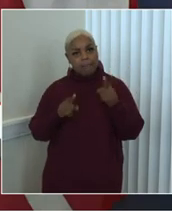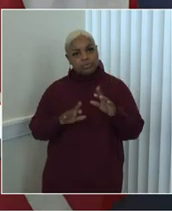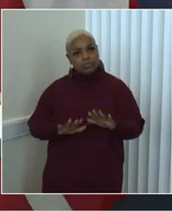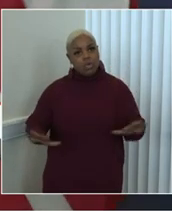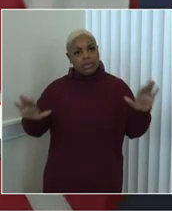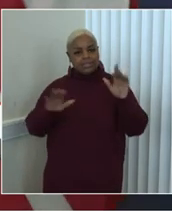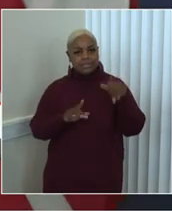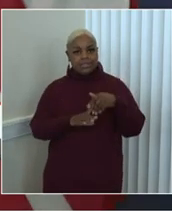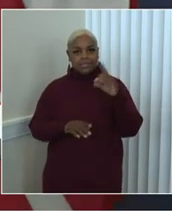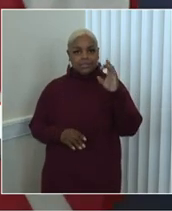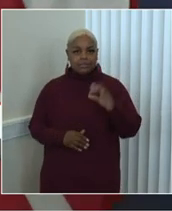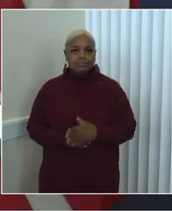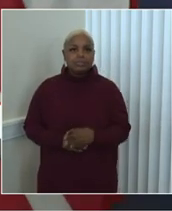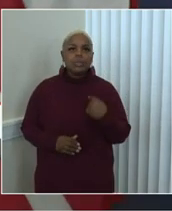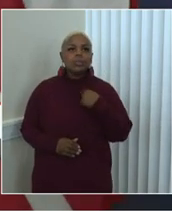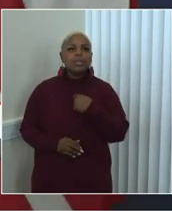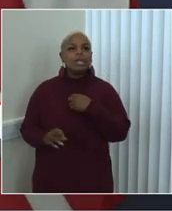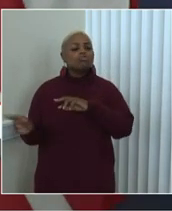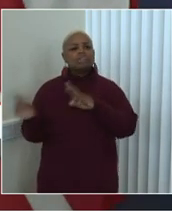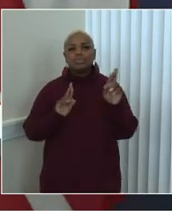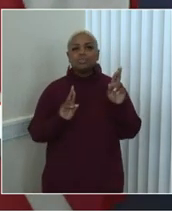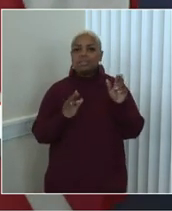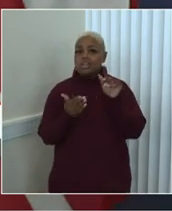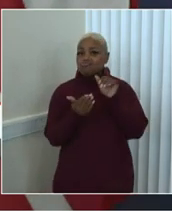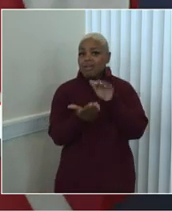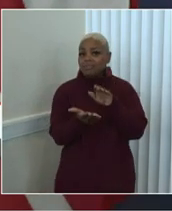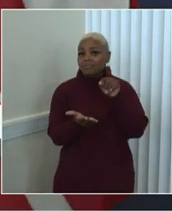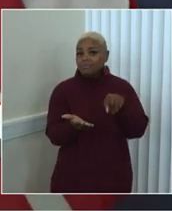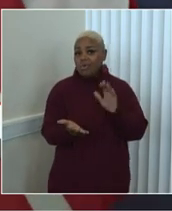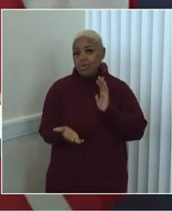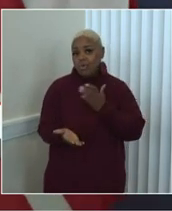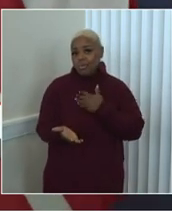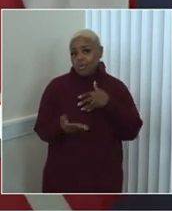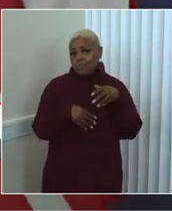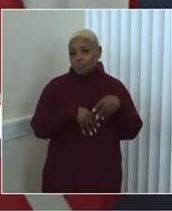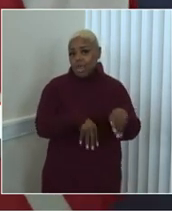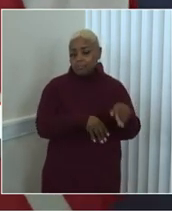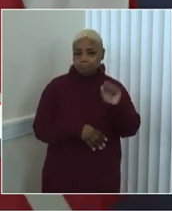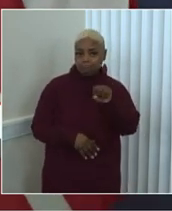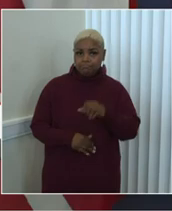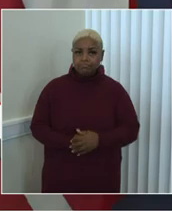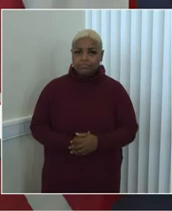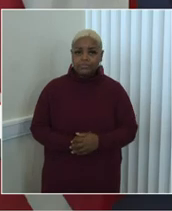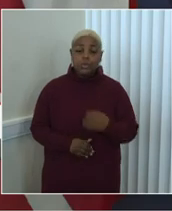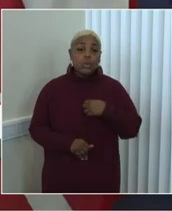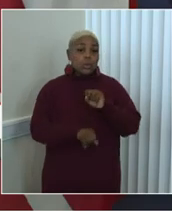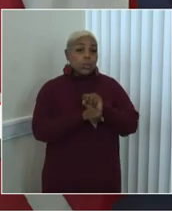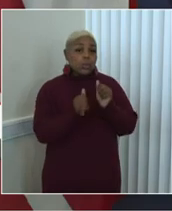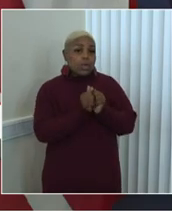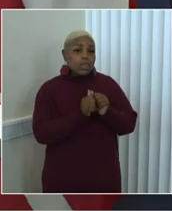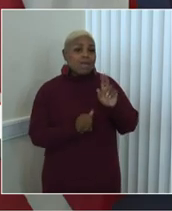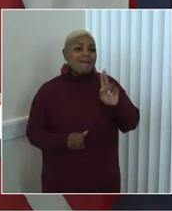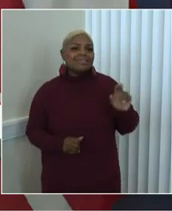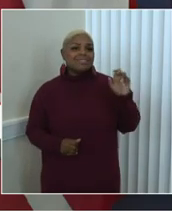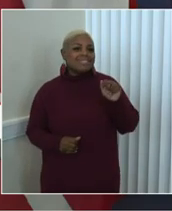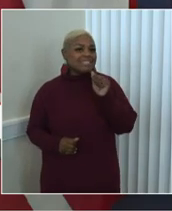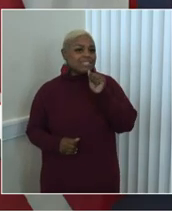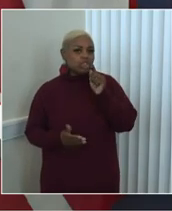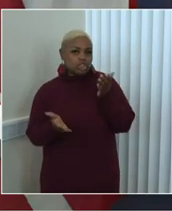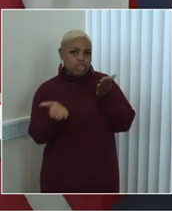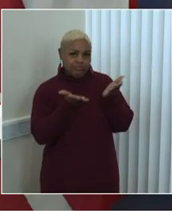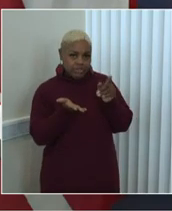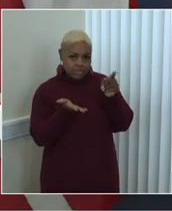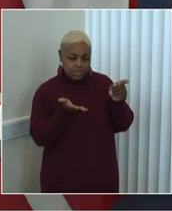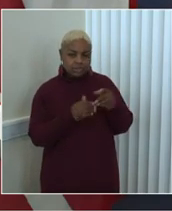are continuing to work closely with coordination with the United States Secret Service, which leads the National Special Security